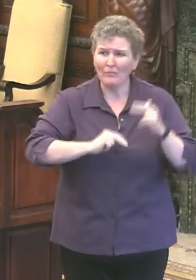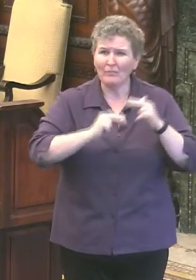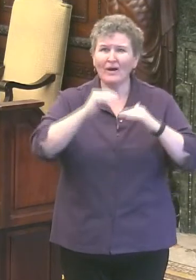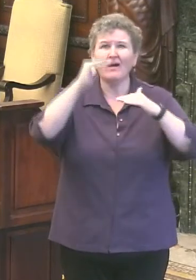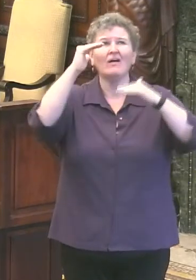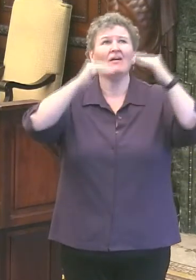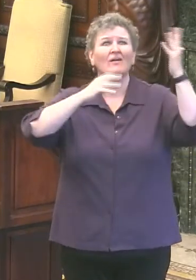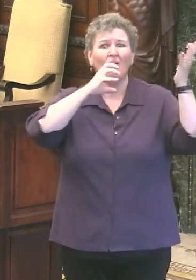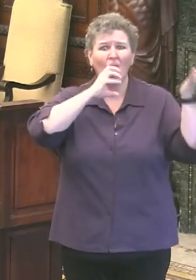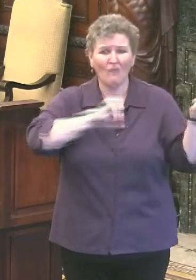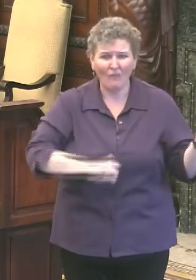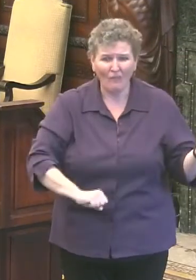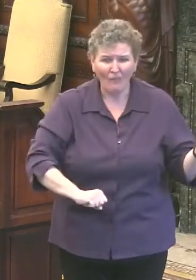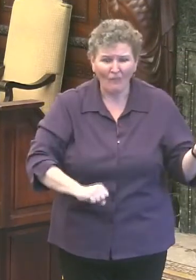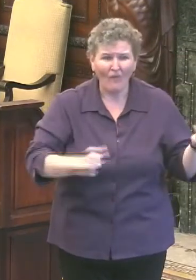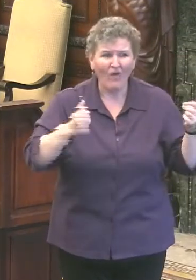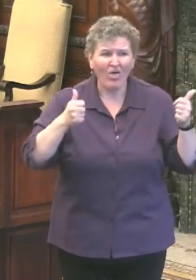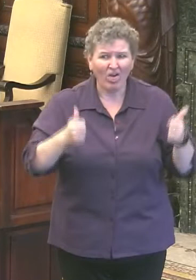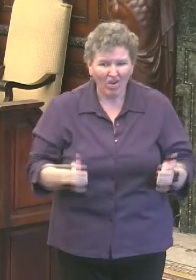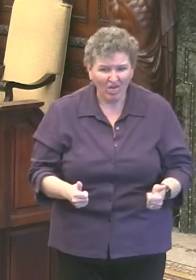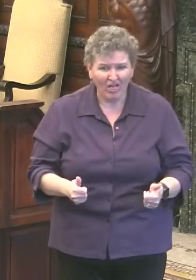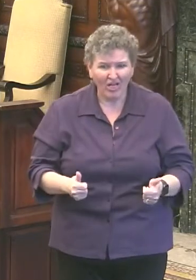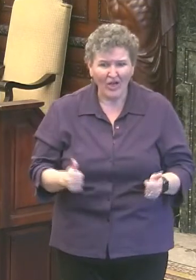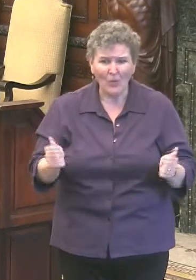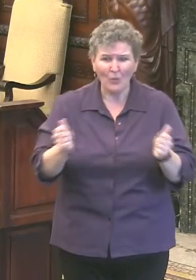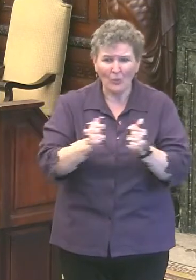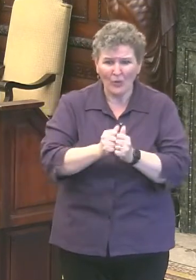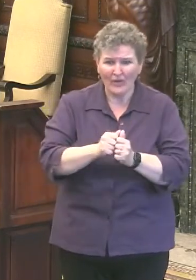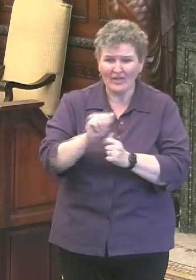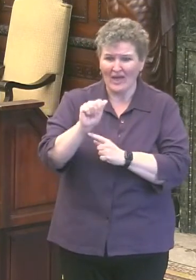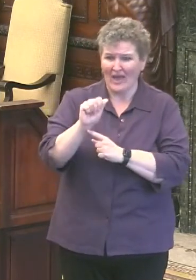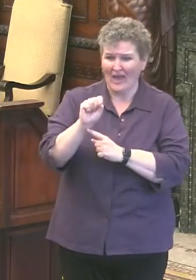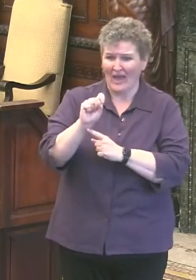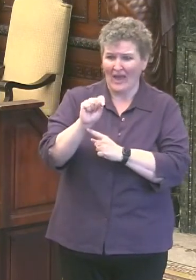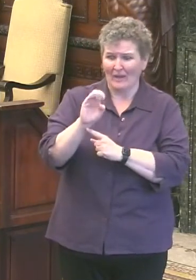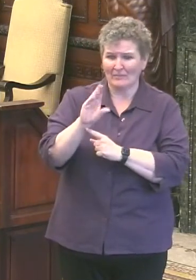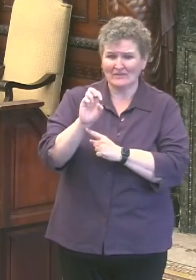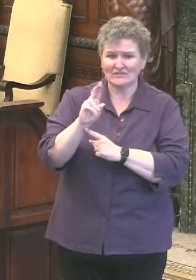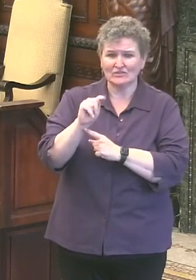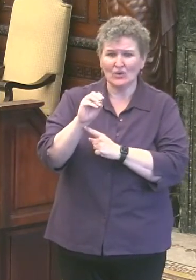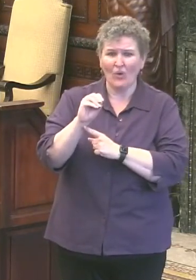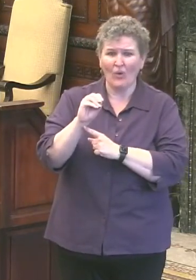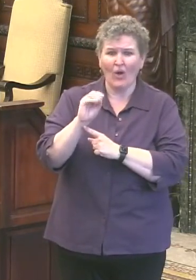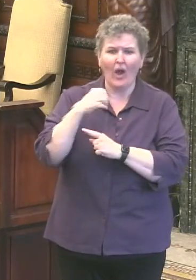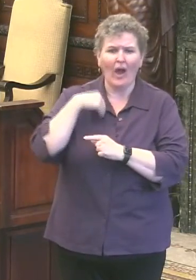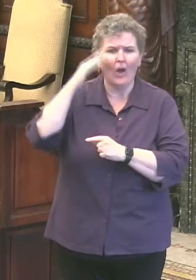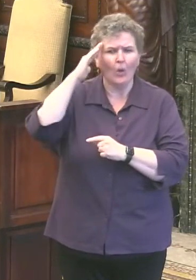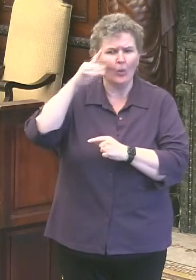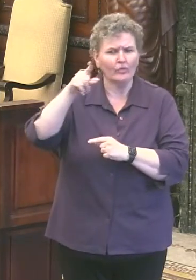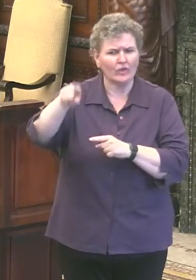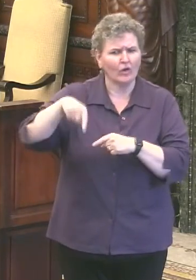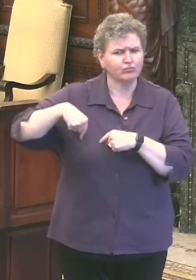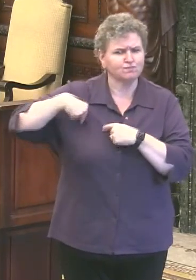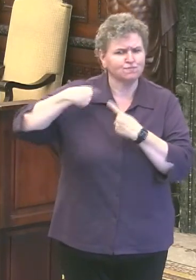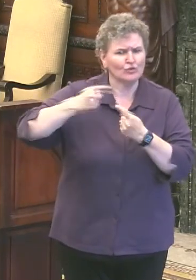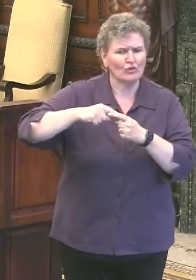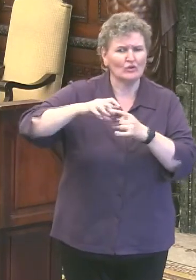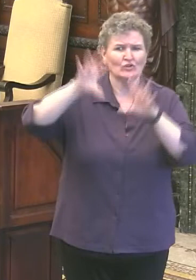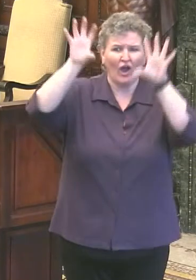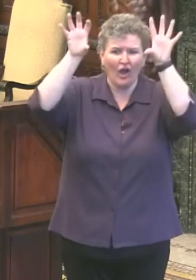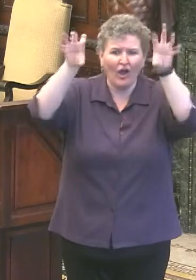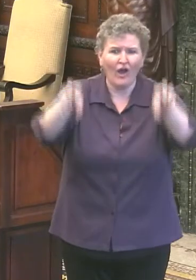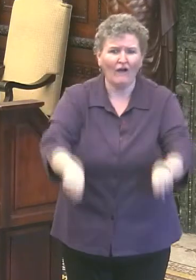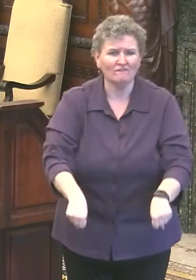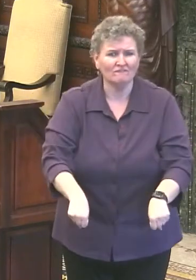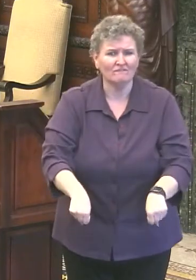aging buildings, some with asbestos that we know you've been trying to remediate. Dr. Hite, are these